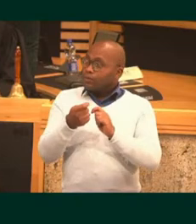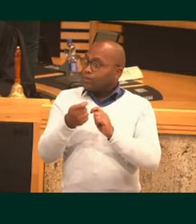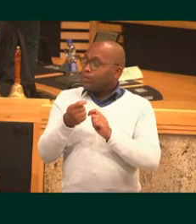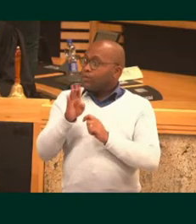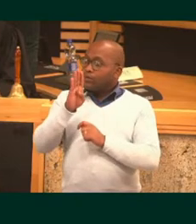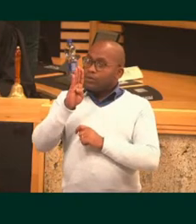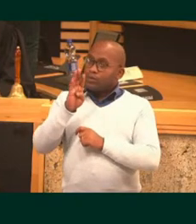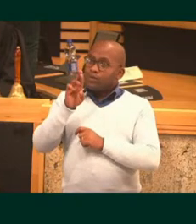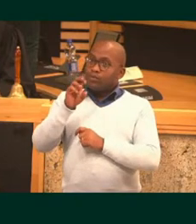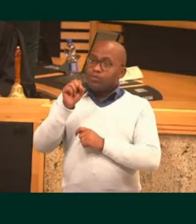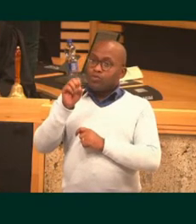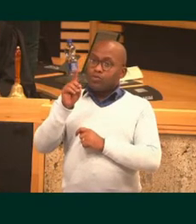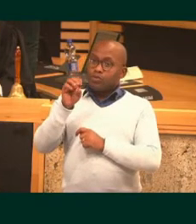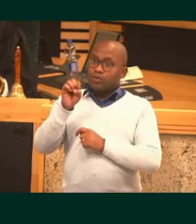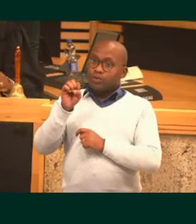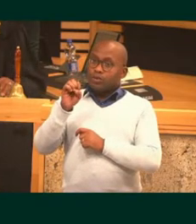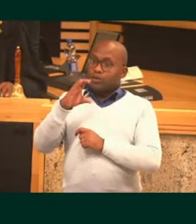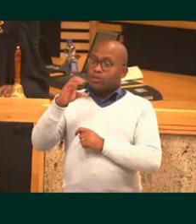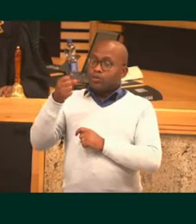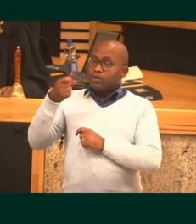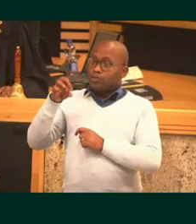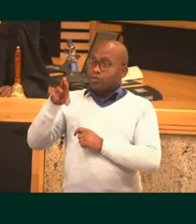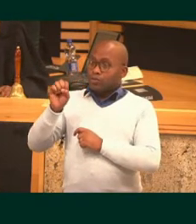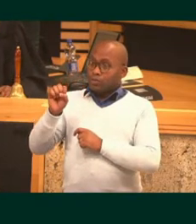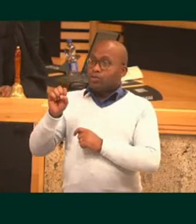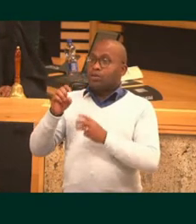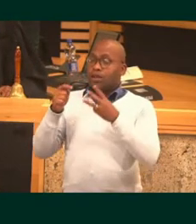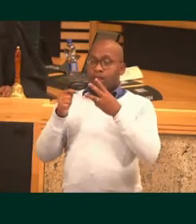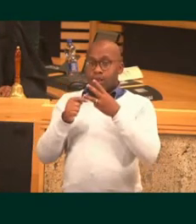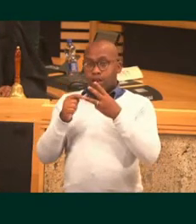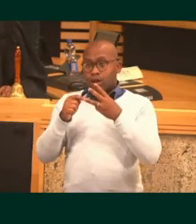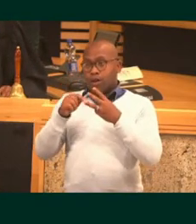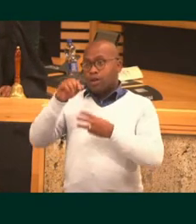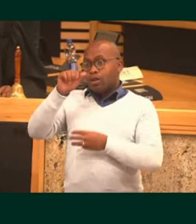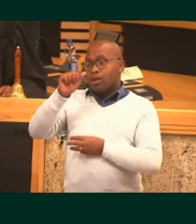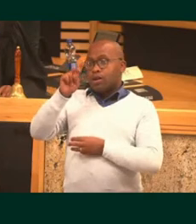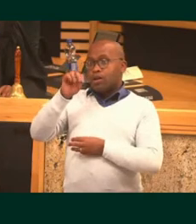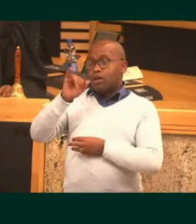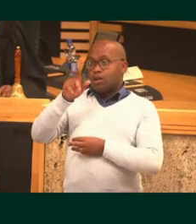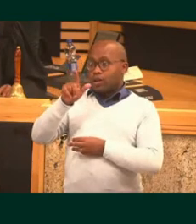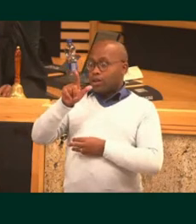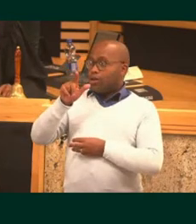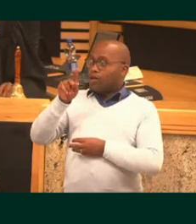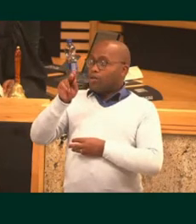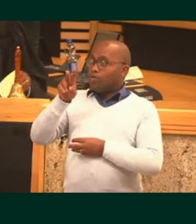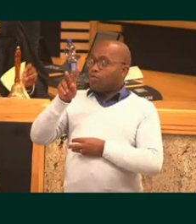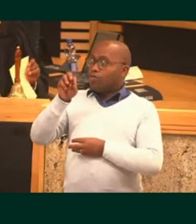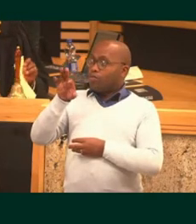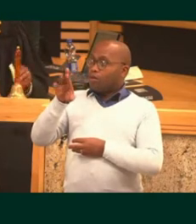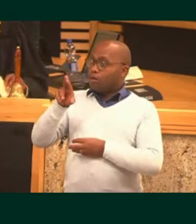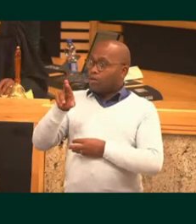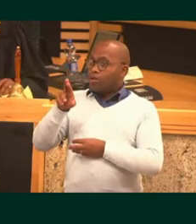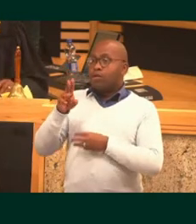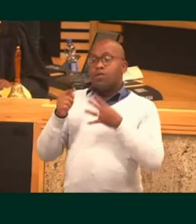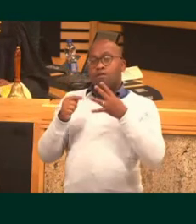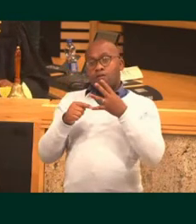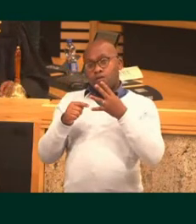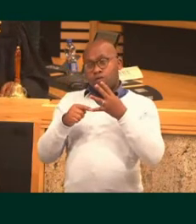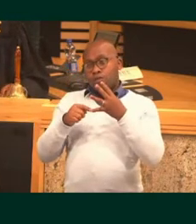three will be honorable Kum four and the last one will be honorable